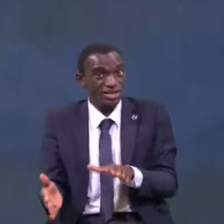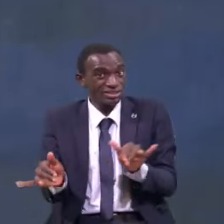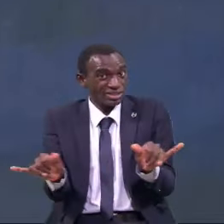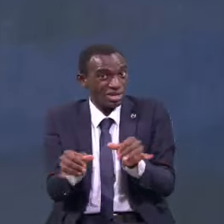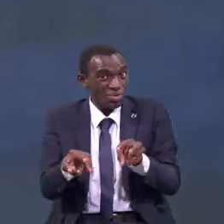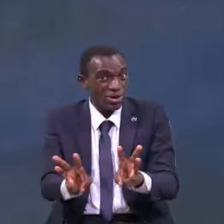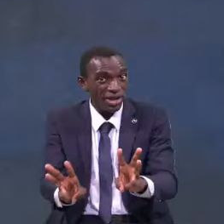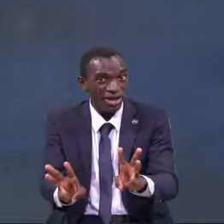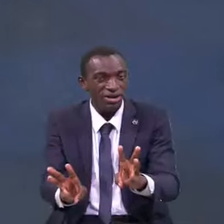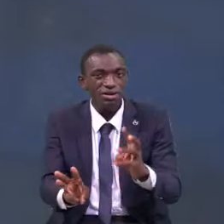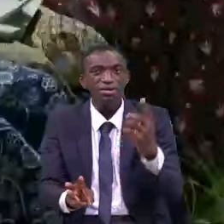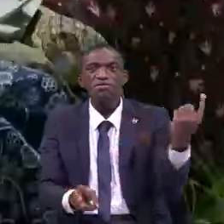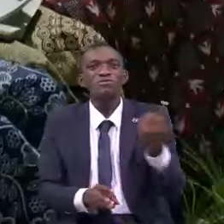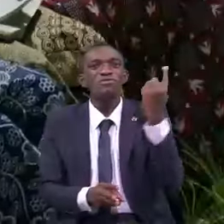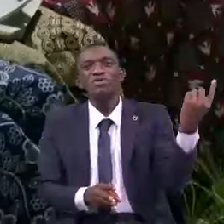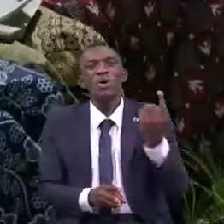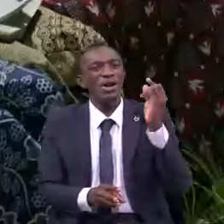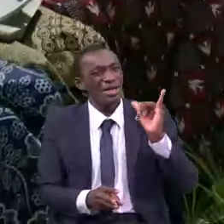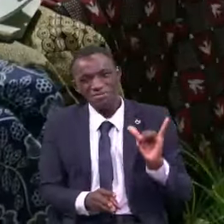forever he'll be lost.